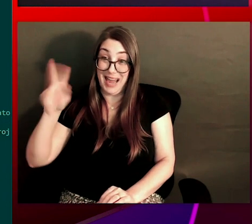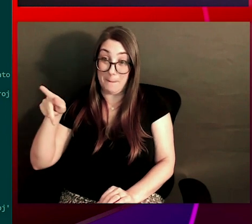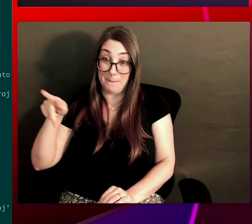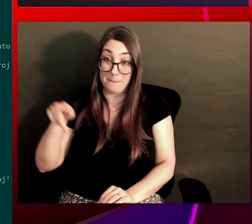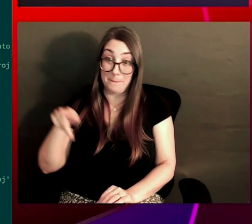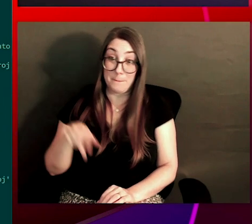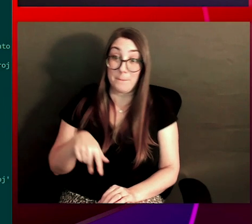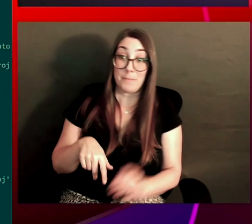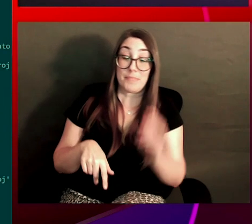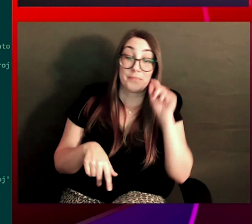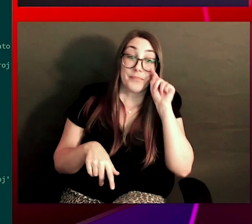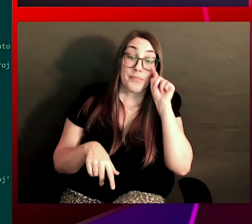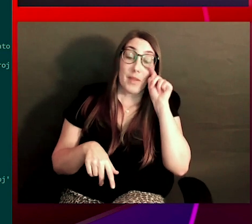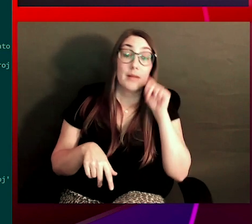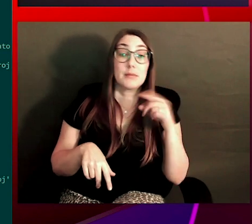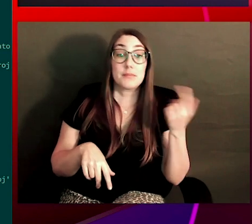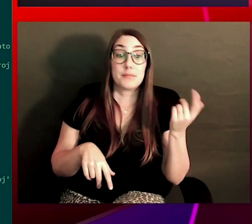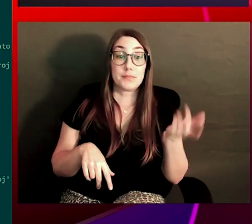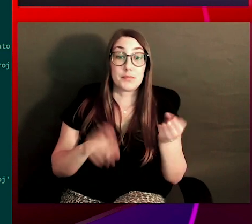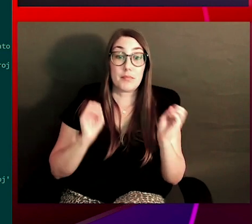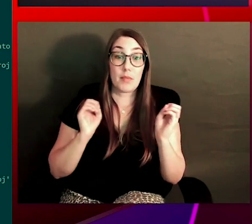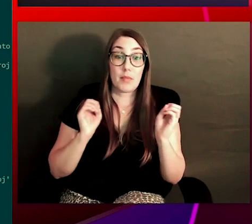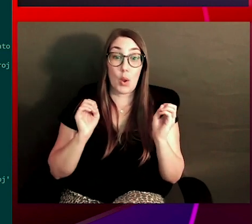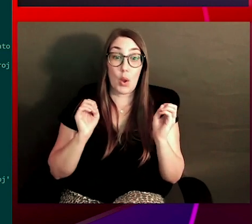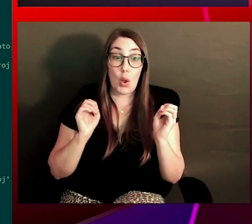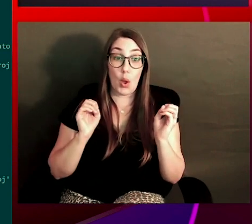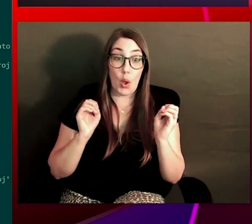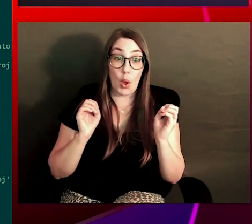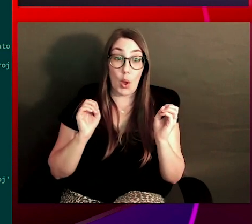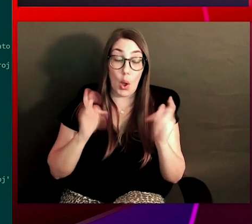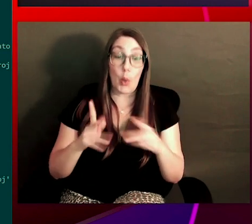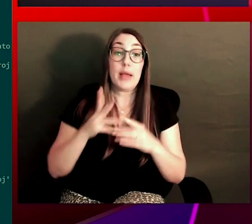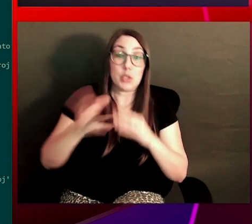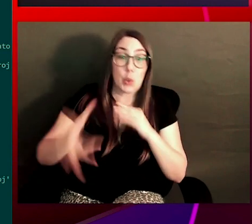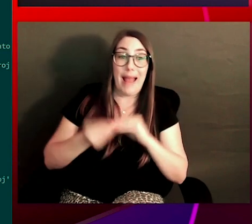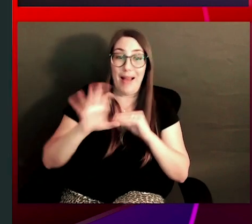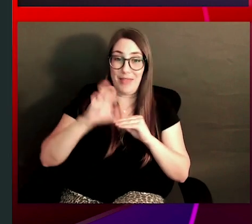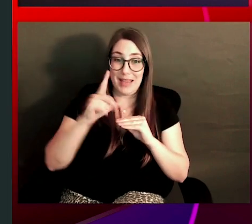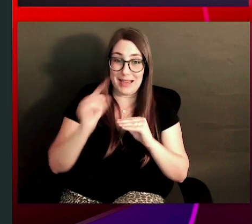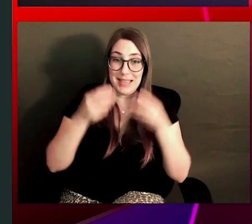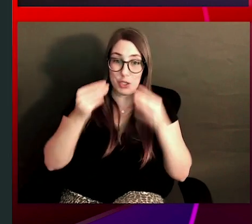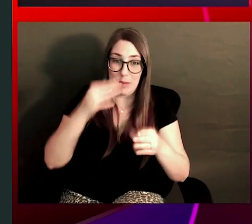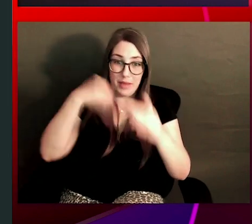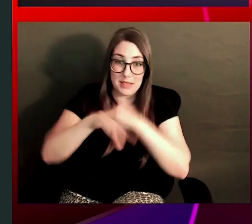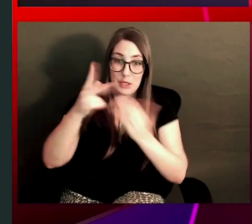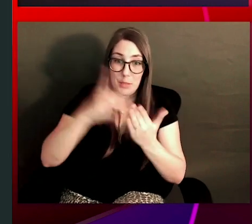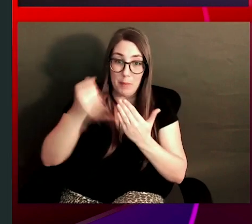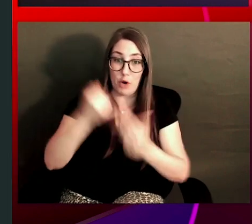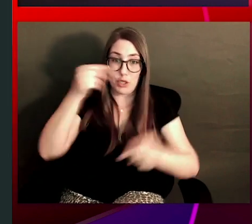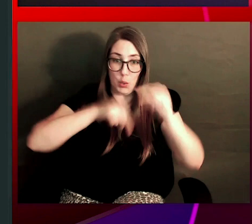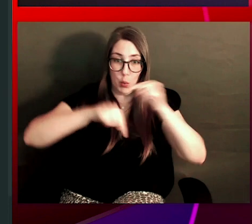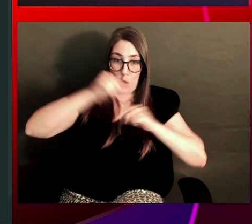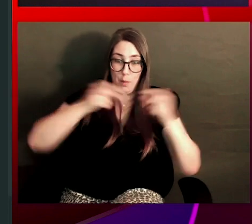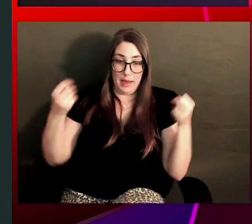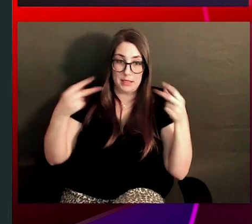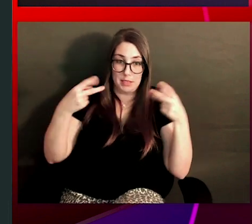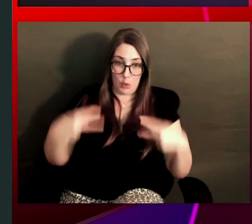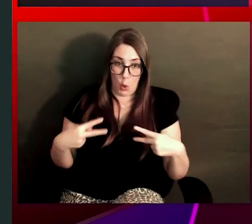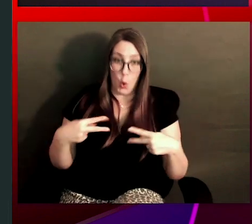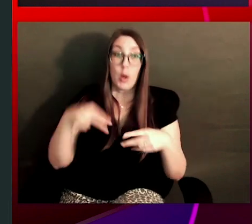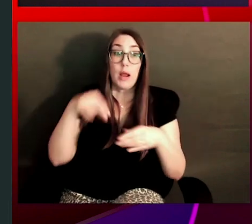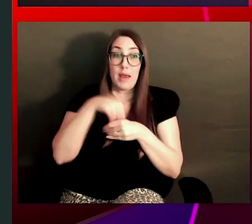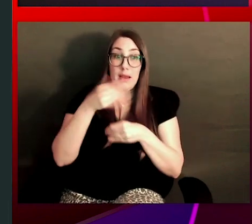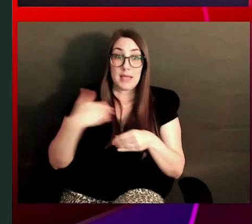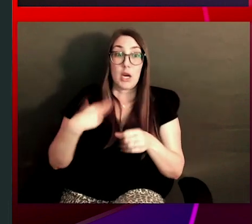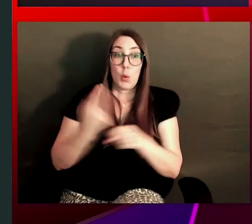on. OK, so let's add a couple of extension methods into my project. So let's go back to the code. And we're going to, inside here, we're going to put a using